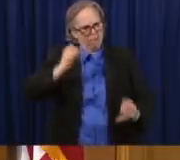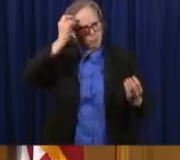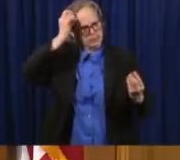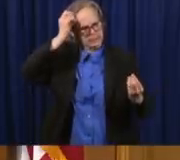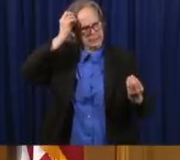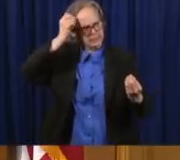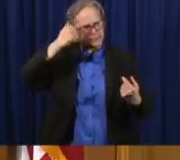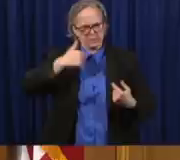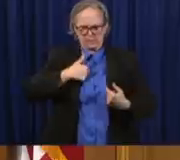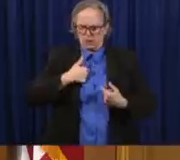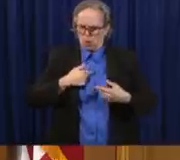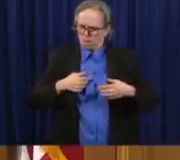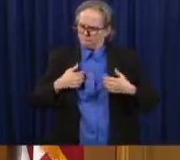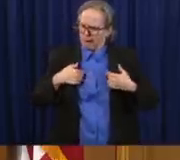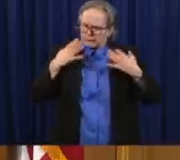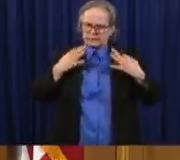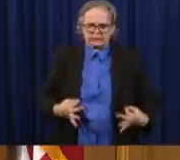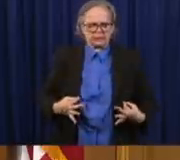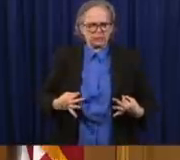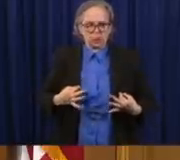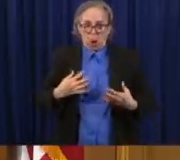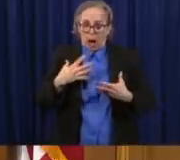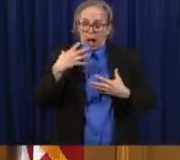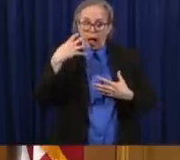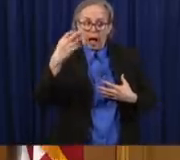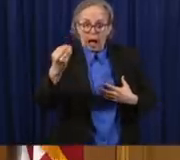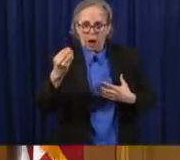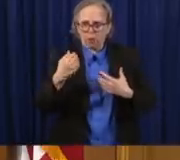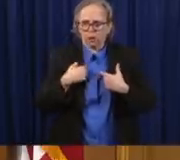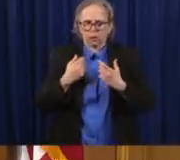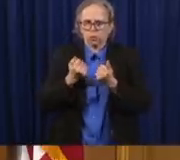make. Let me address directly young people.